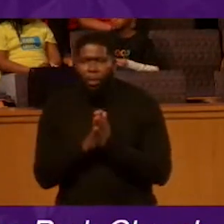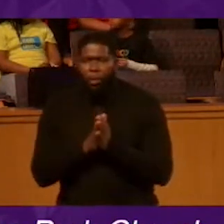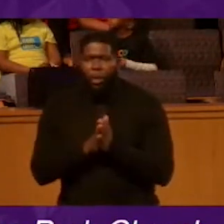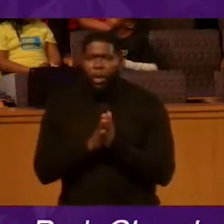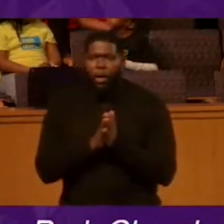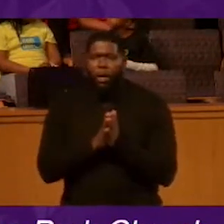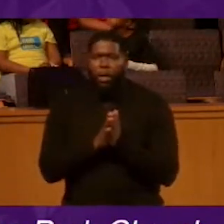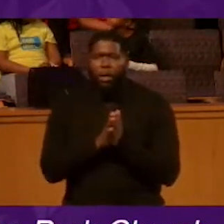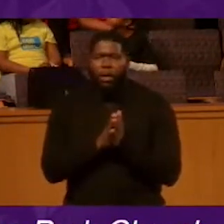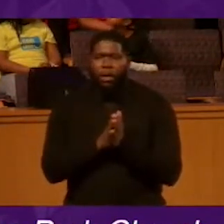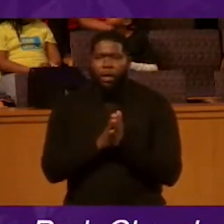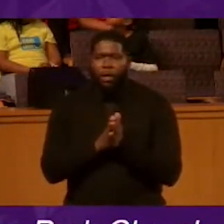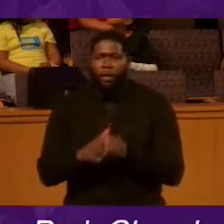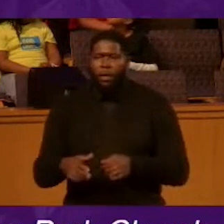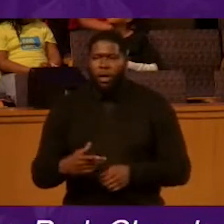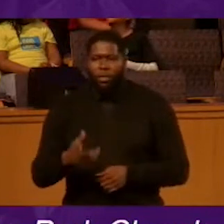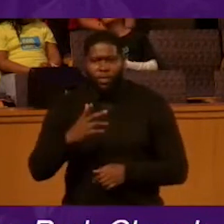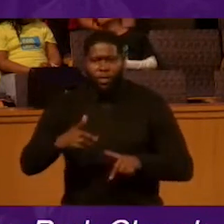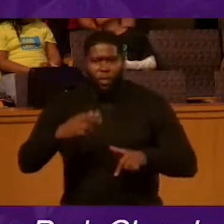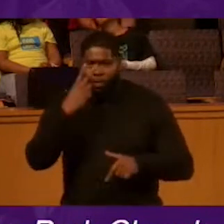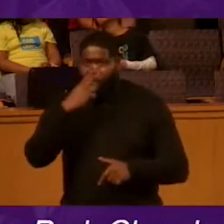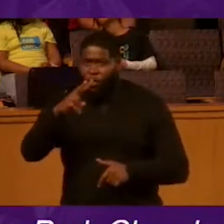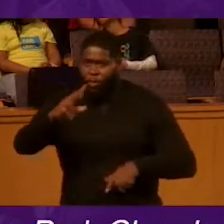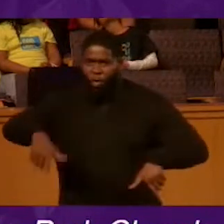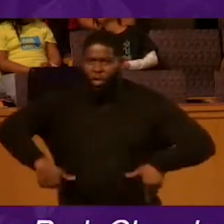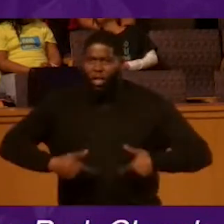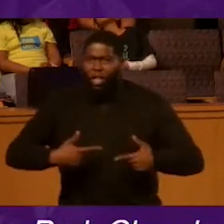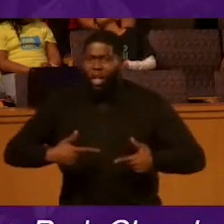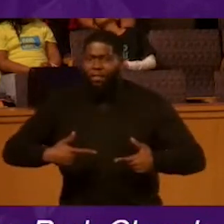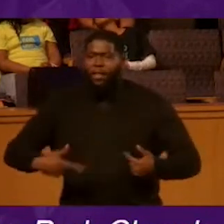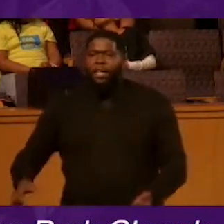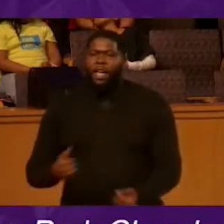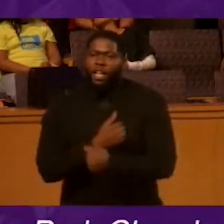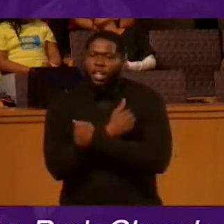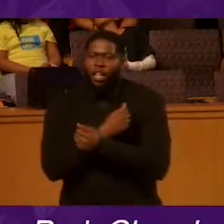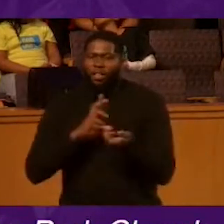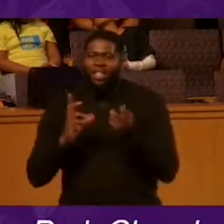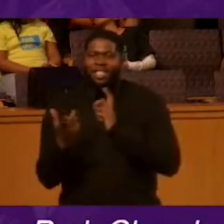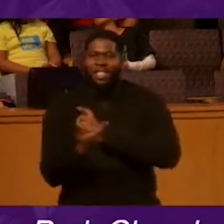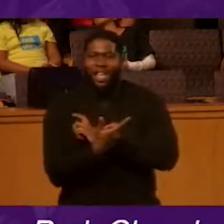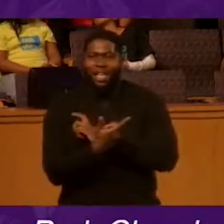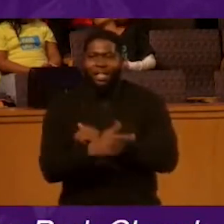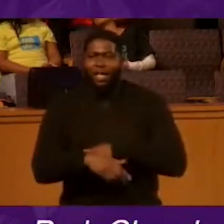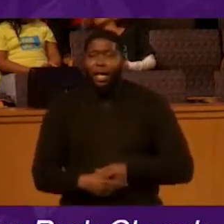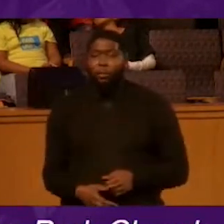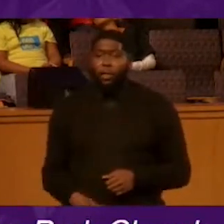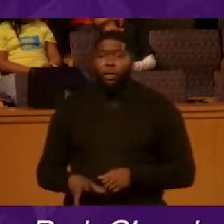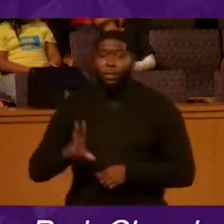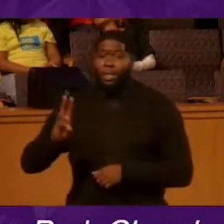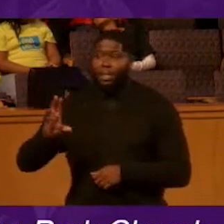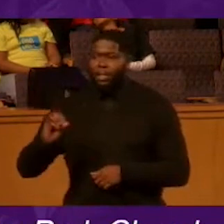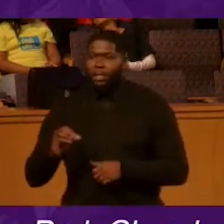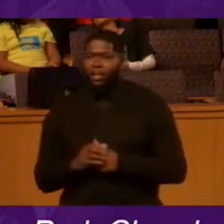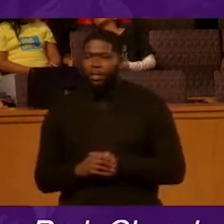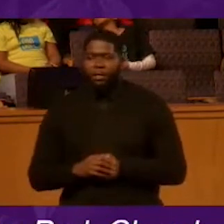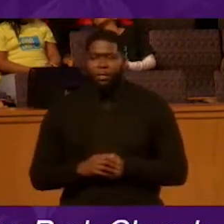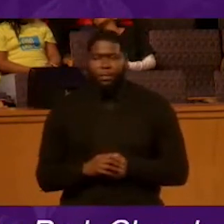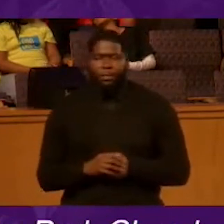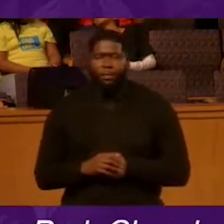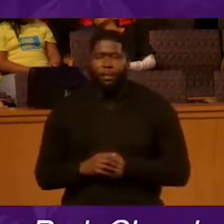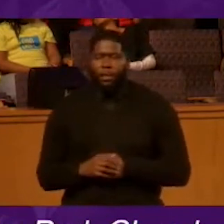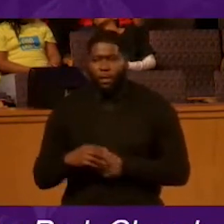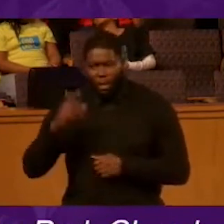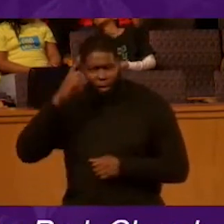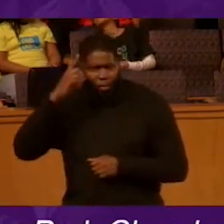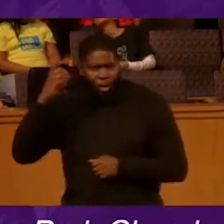your perspective on life and love changed since you've become 60? I think I realized